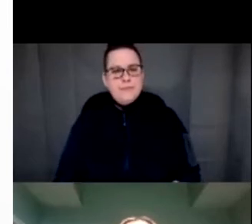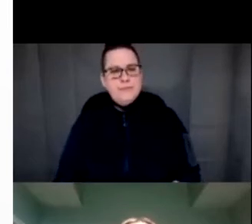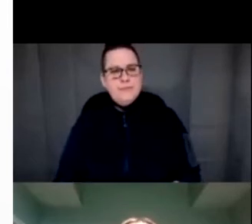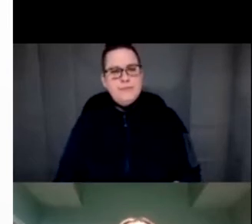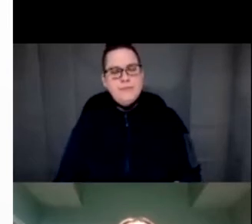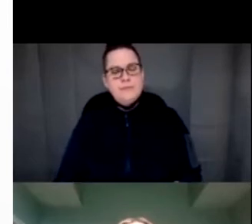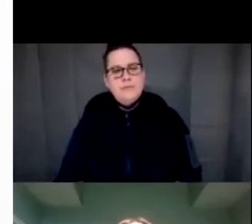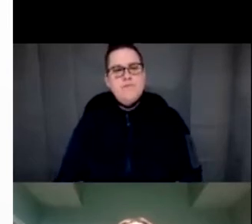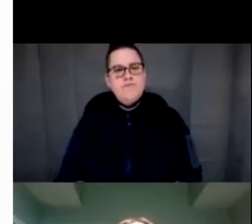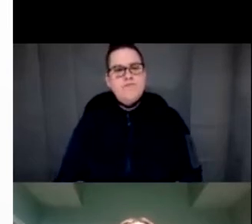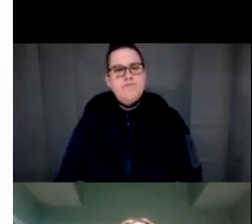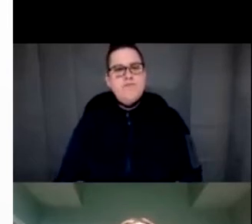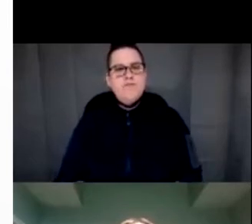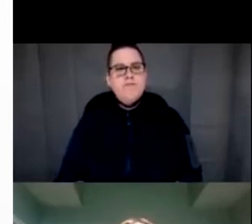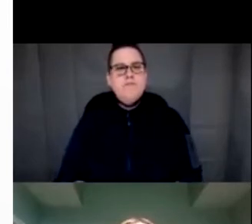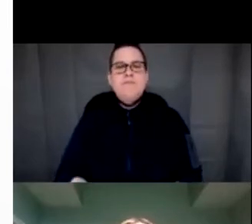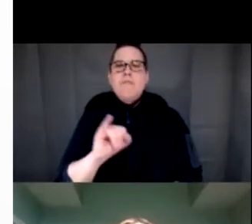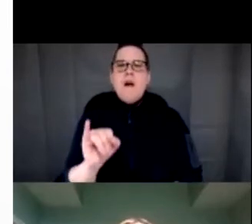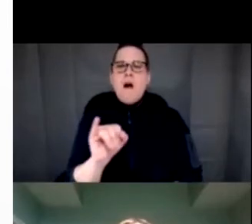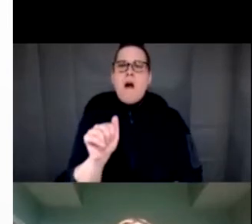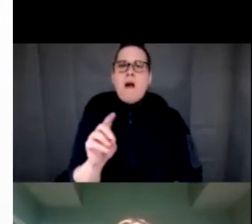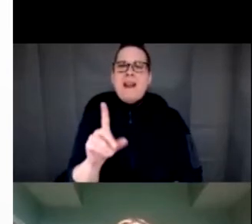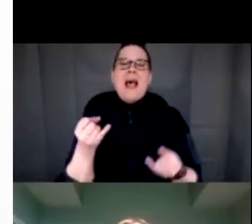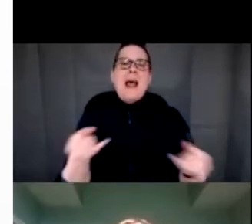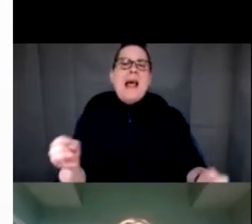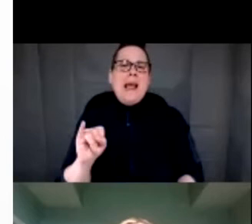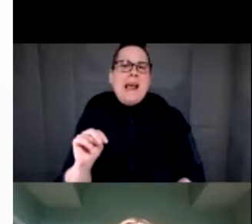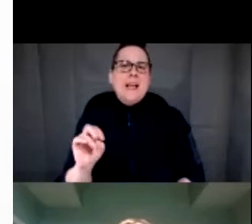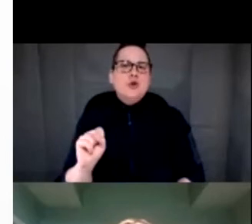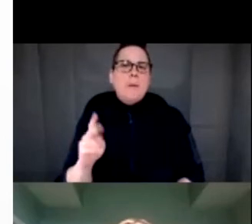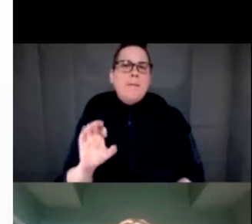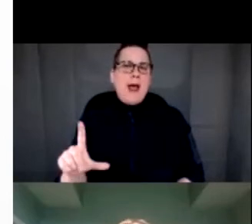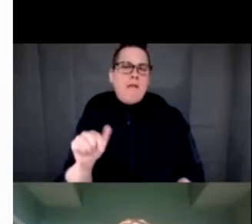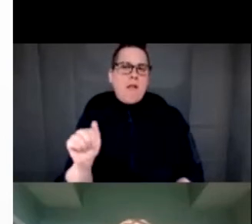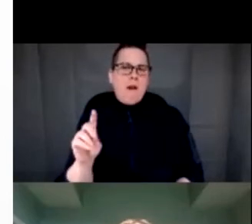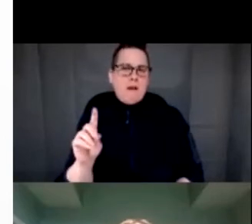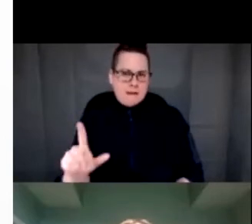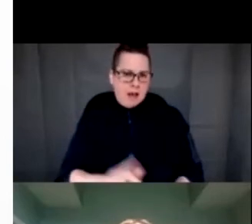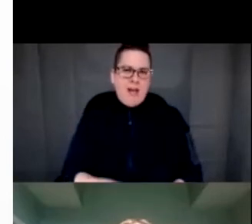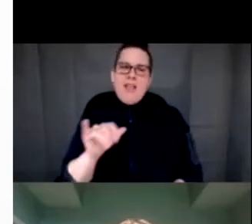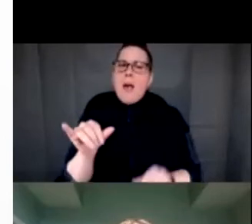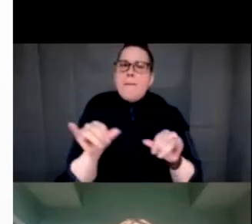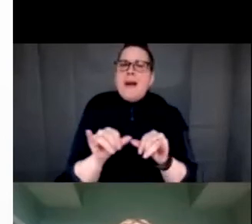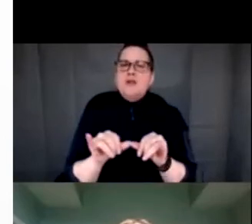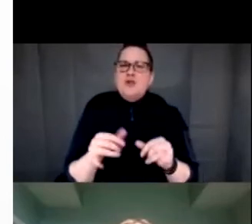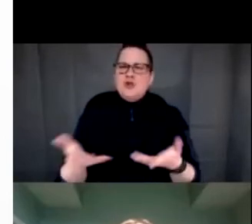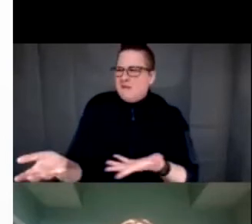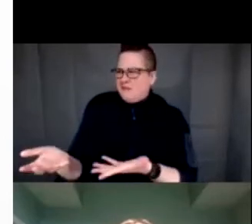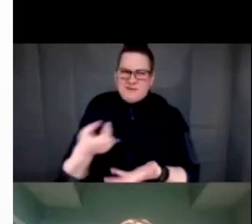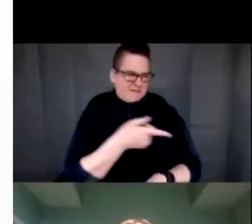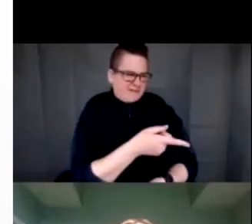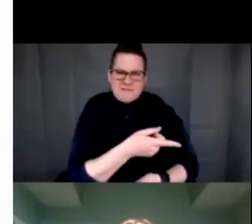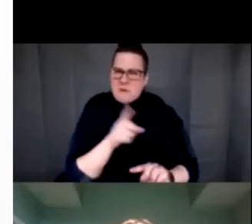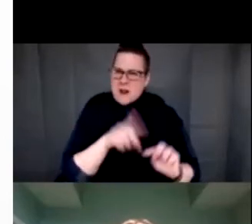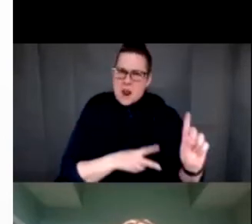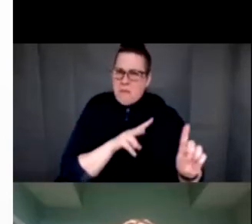So in terms of instrumental activities of daily living, these measures are really not appropriate for the prison